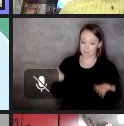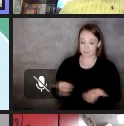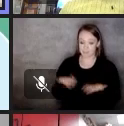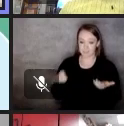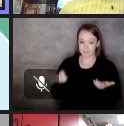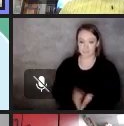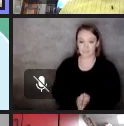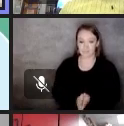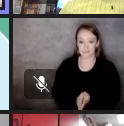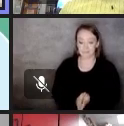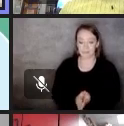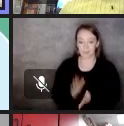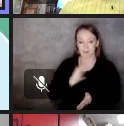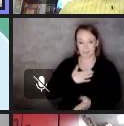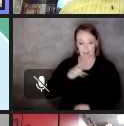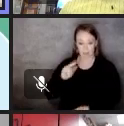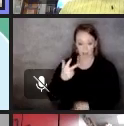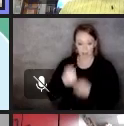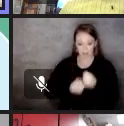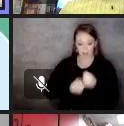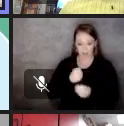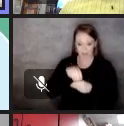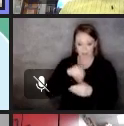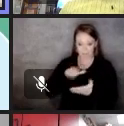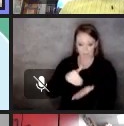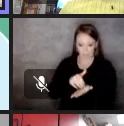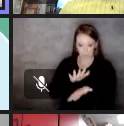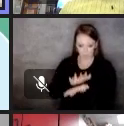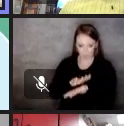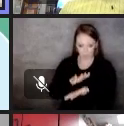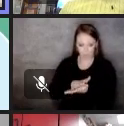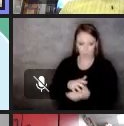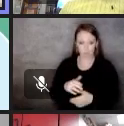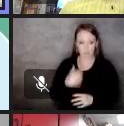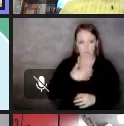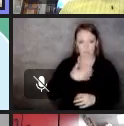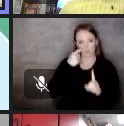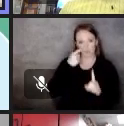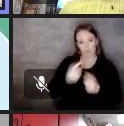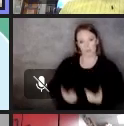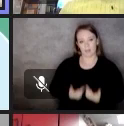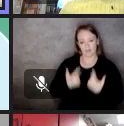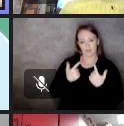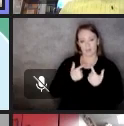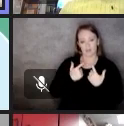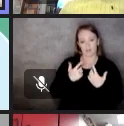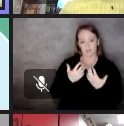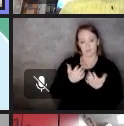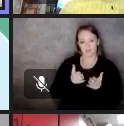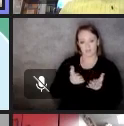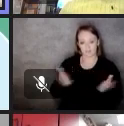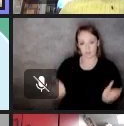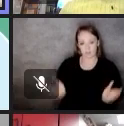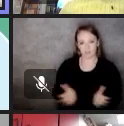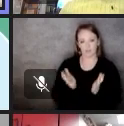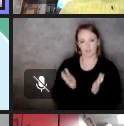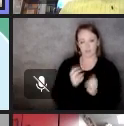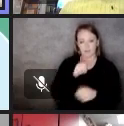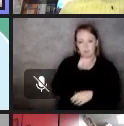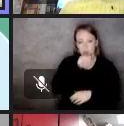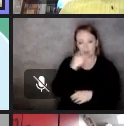school. I have a life, or my goal in life is to foster a love of learning and reading. My passion is in reading.